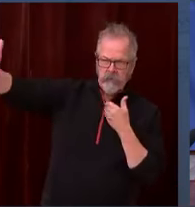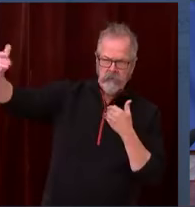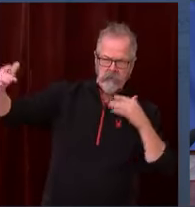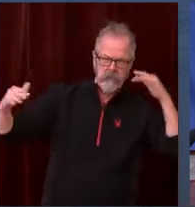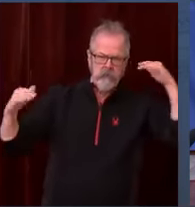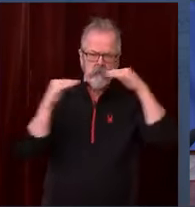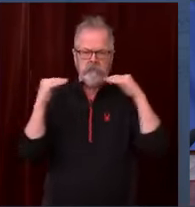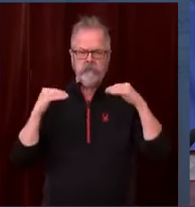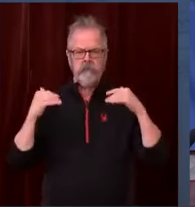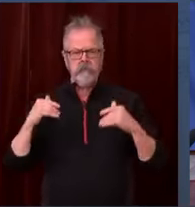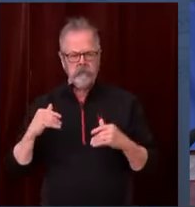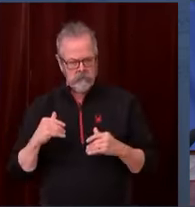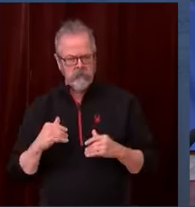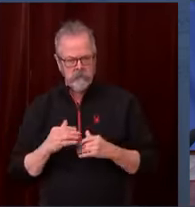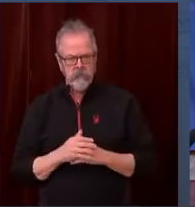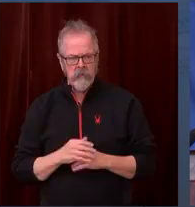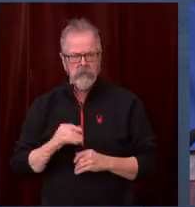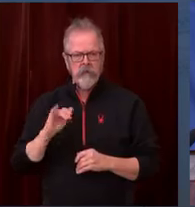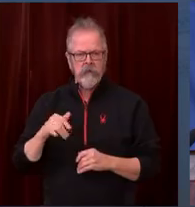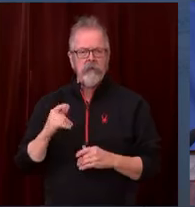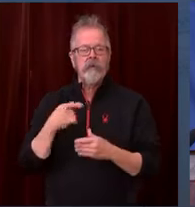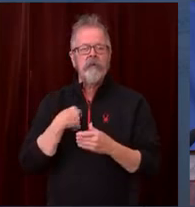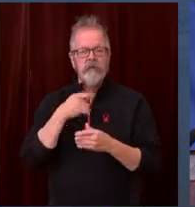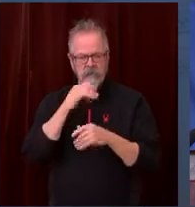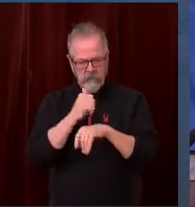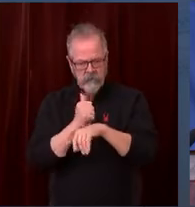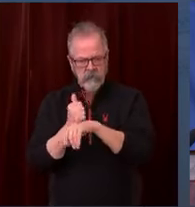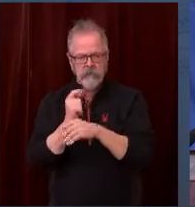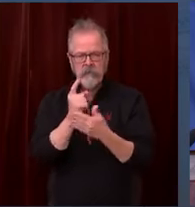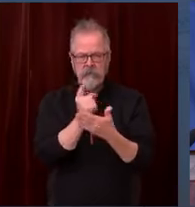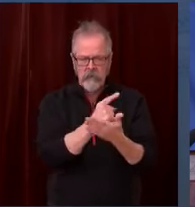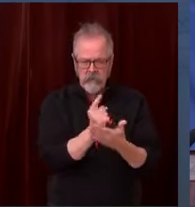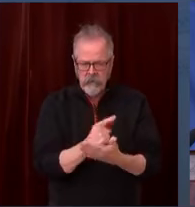state of Washington. To talk more about that office, we have